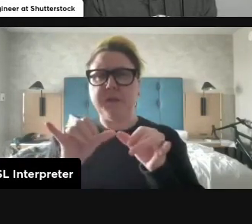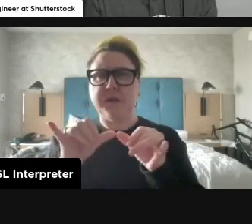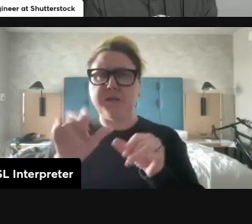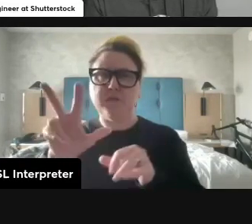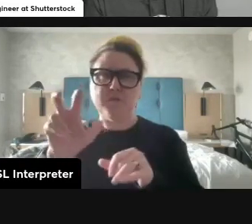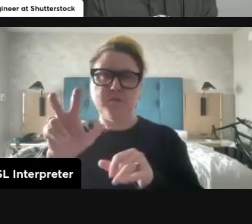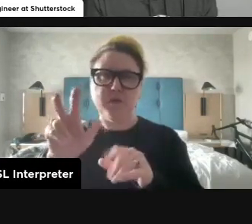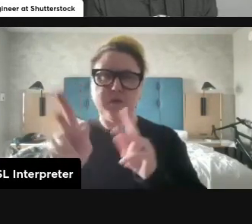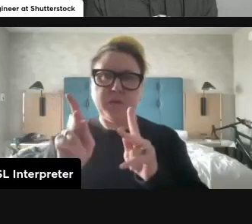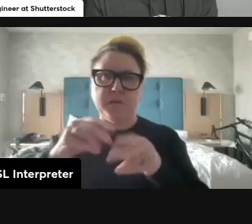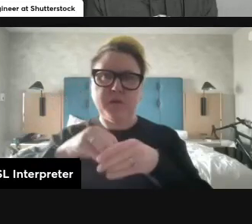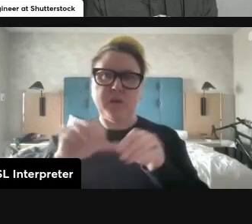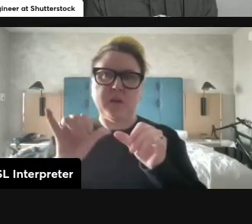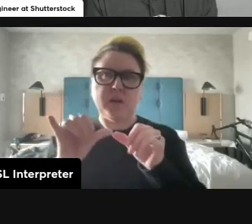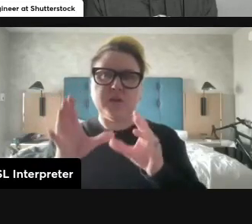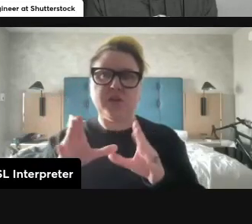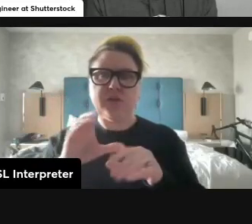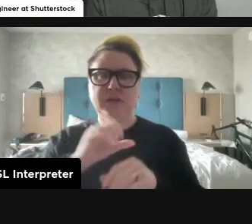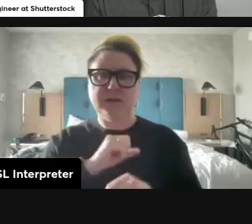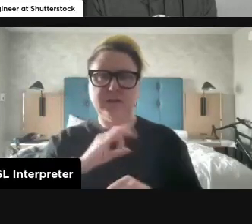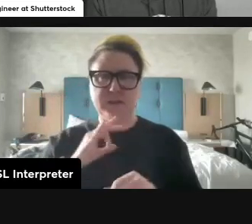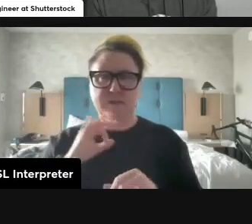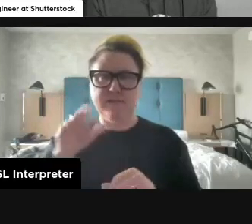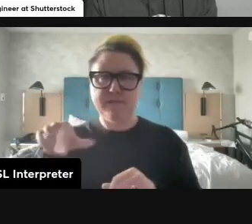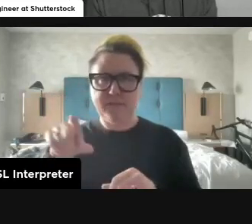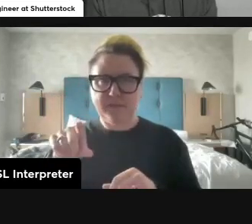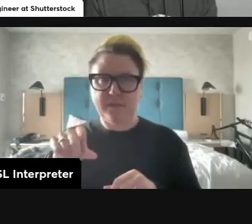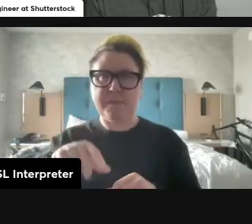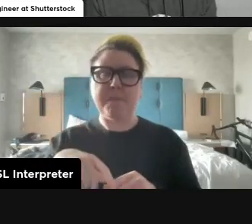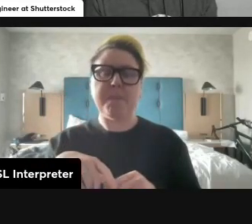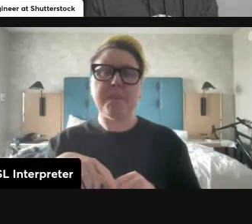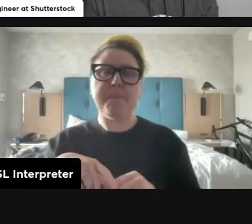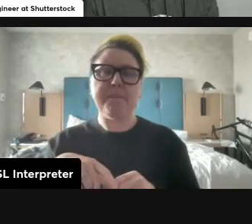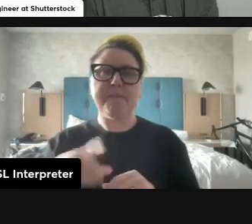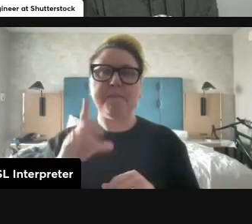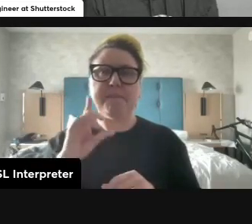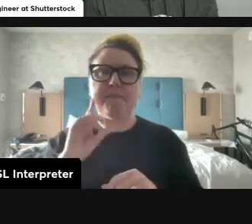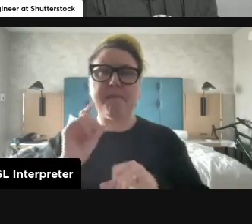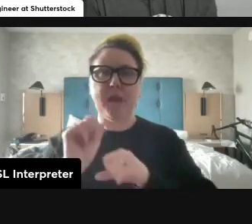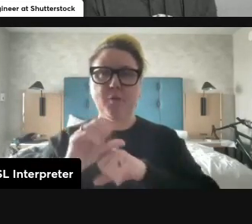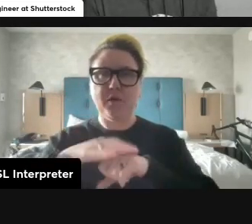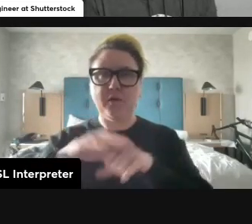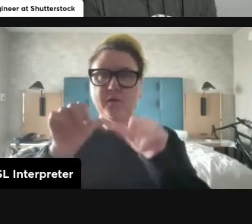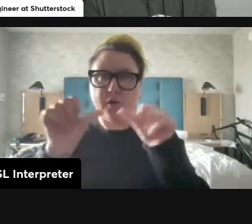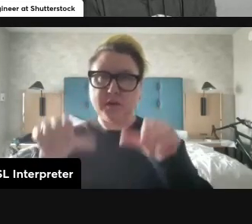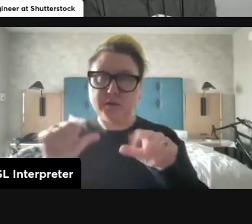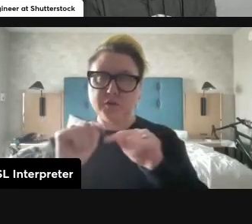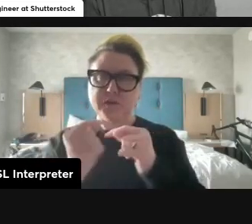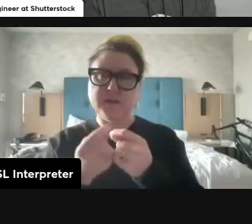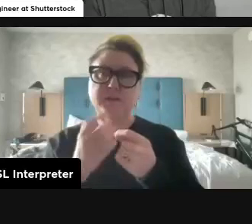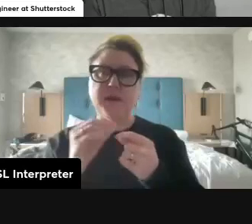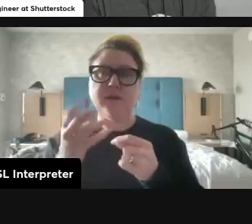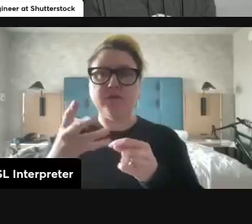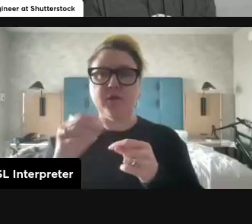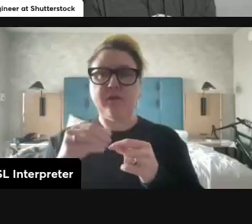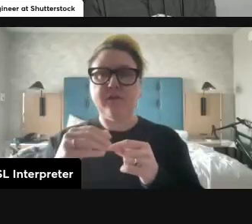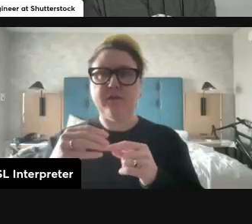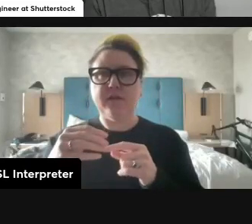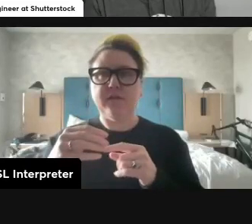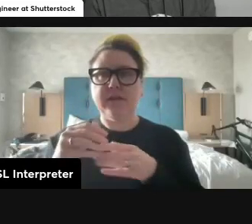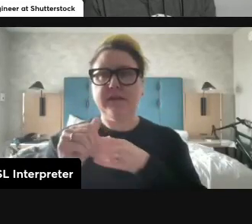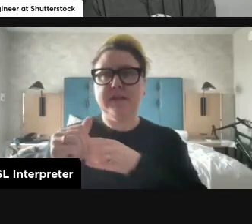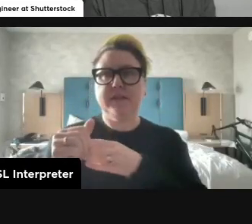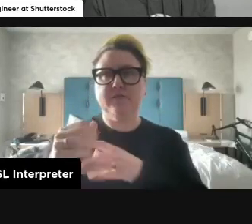our engineering staff, and I work on the architecture team and have been kind of the champion for